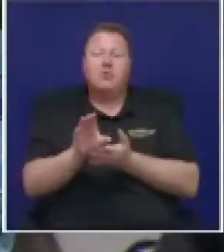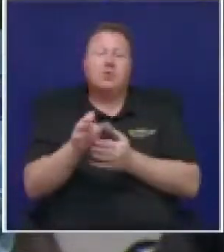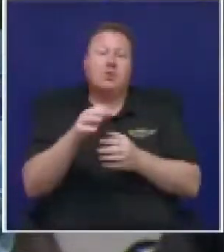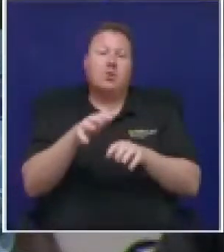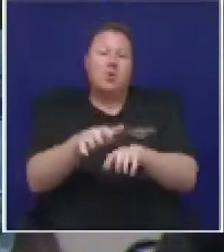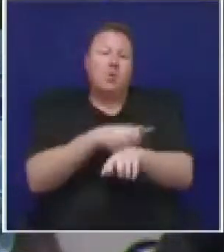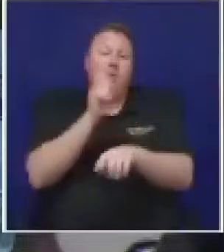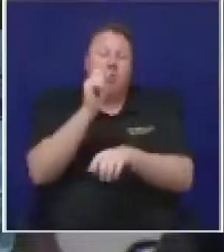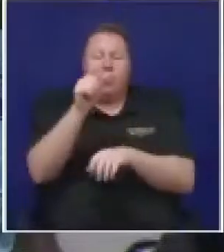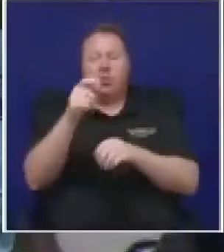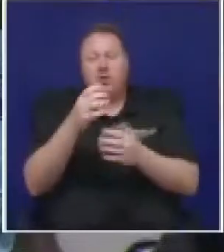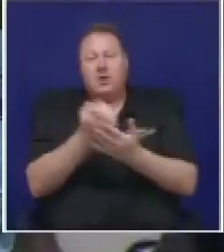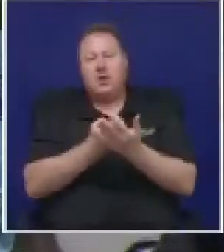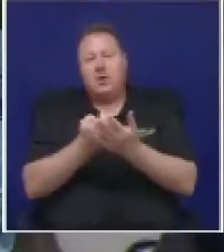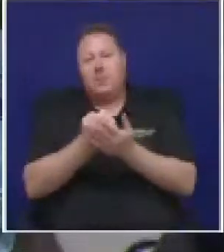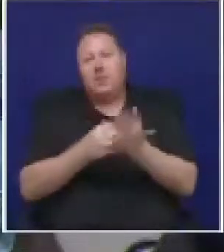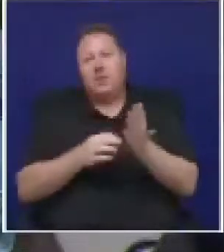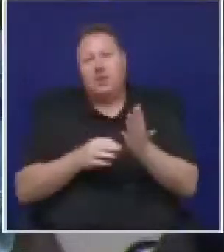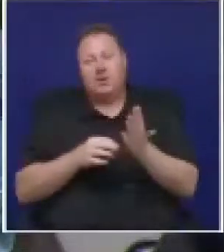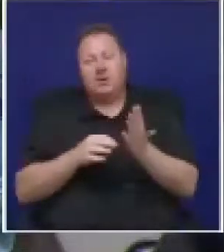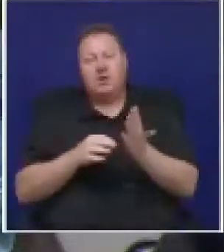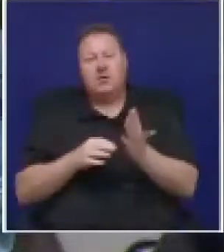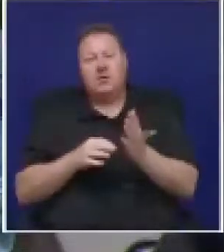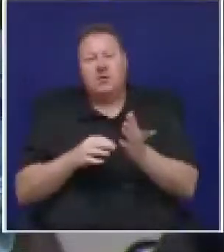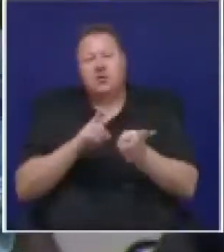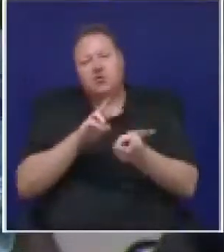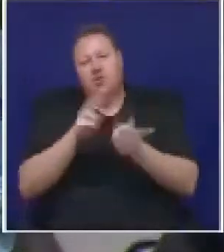economy transformation? Kanimambo.